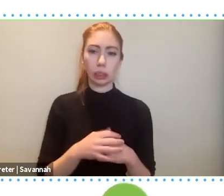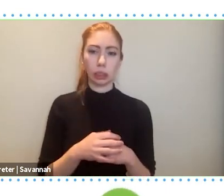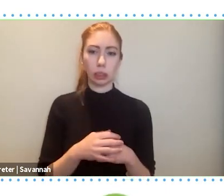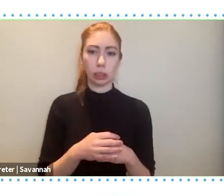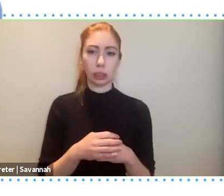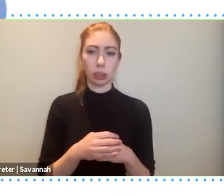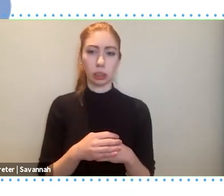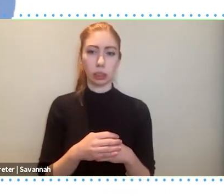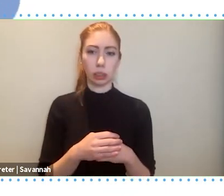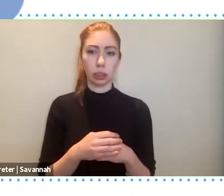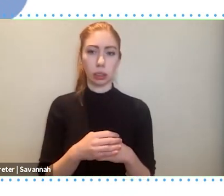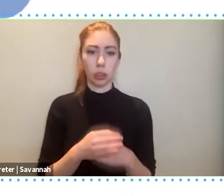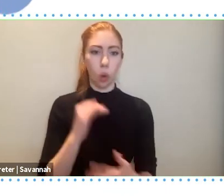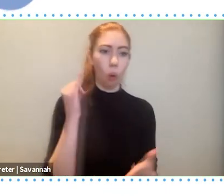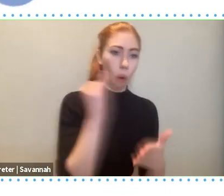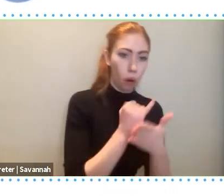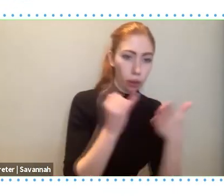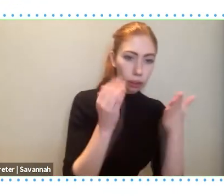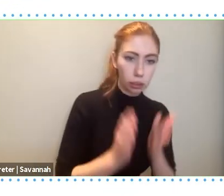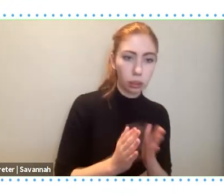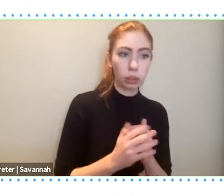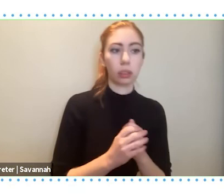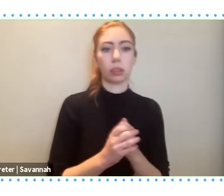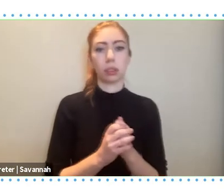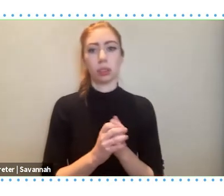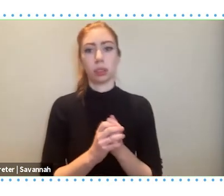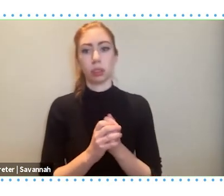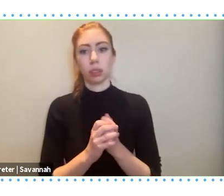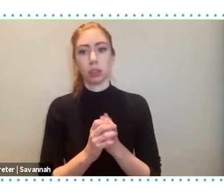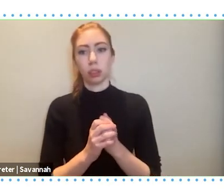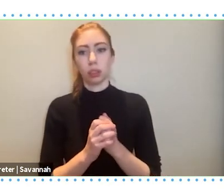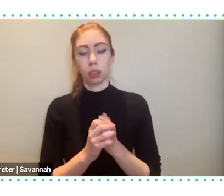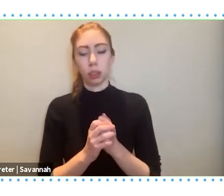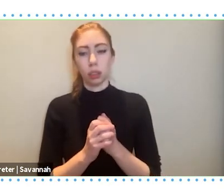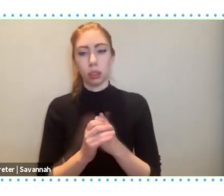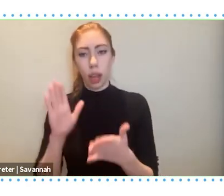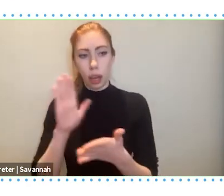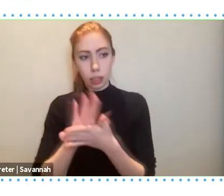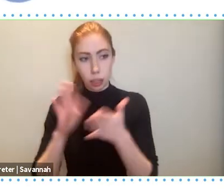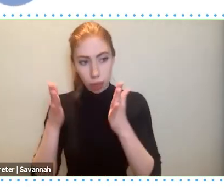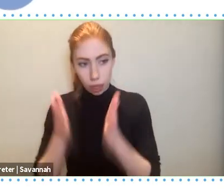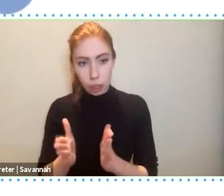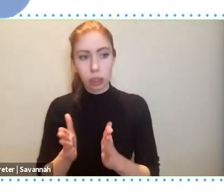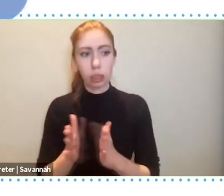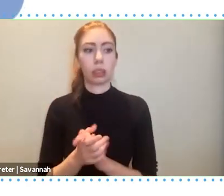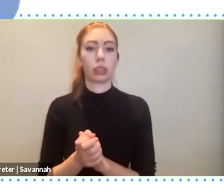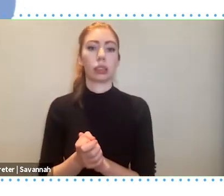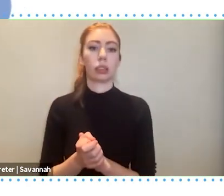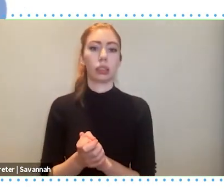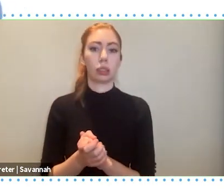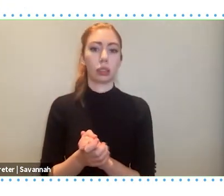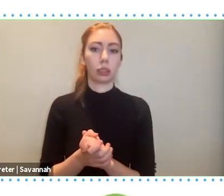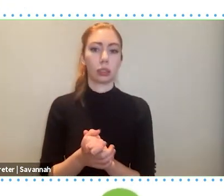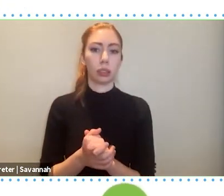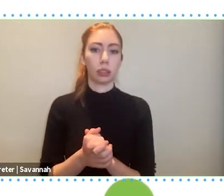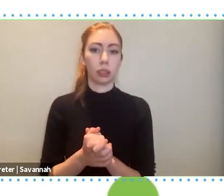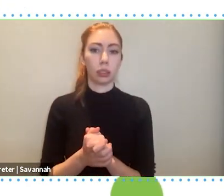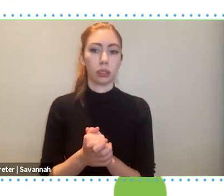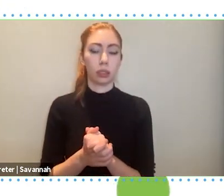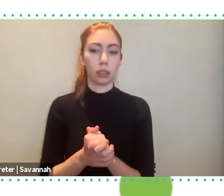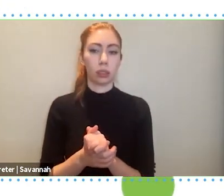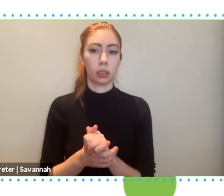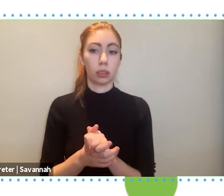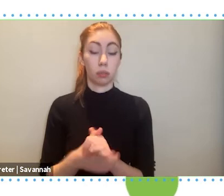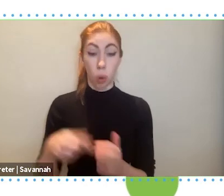through academia, you know, when I returned to the sector out and left academia, even though I still have a love for it,